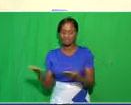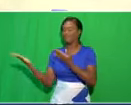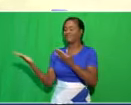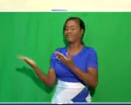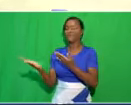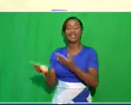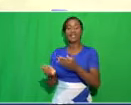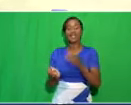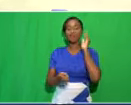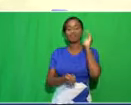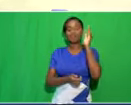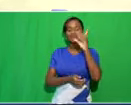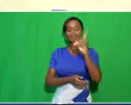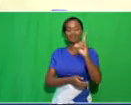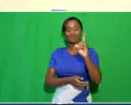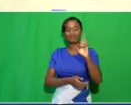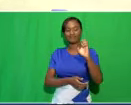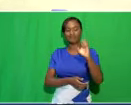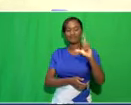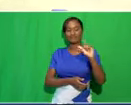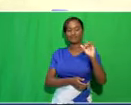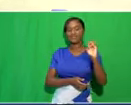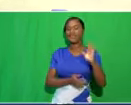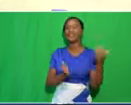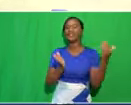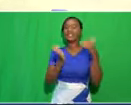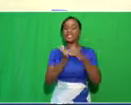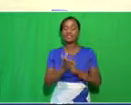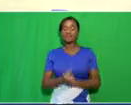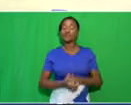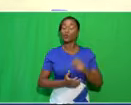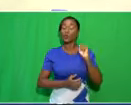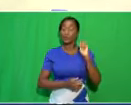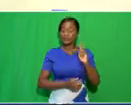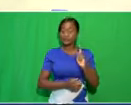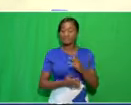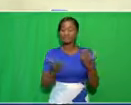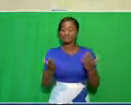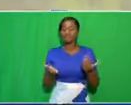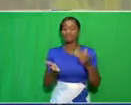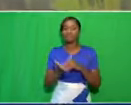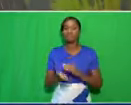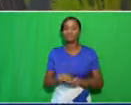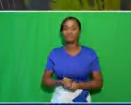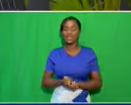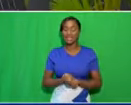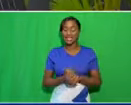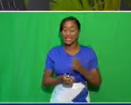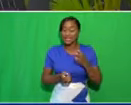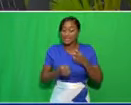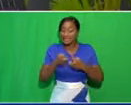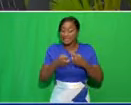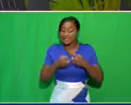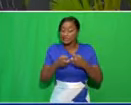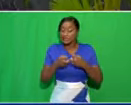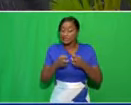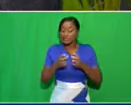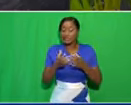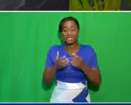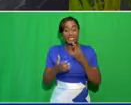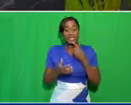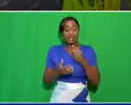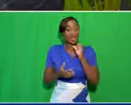and Dr. Peter Smith. Again. Hi, so we are back again. This is a little difficult session, and they told me